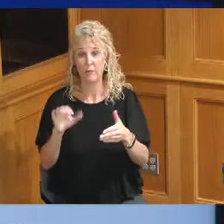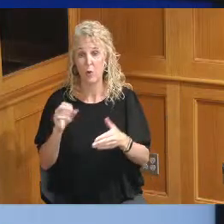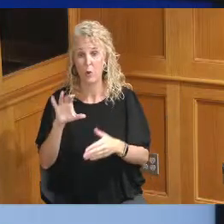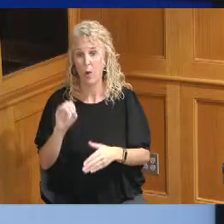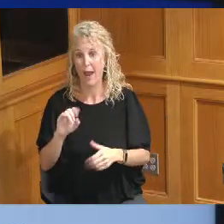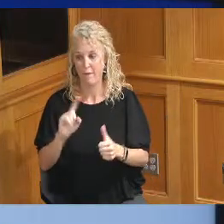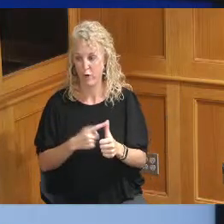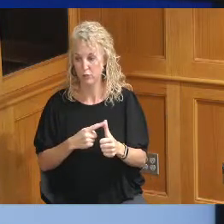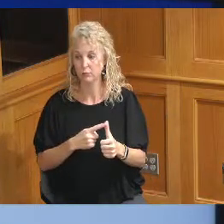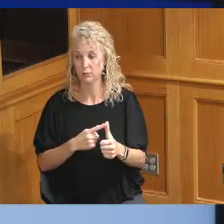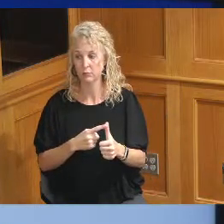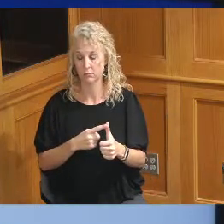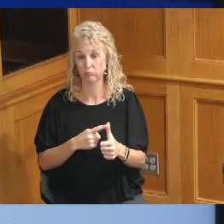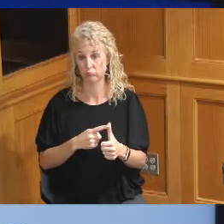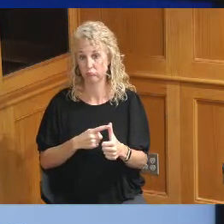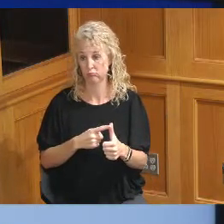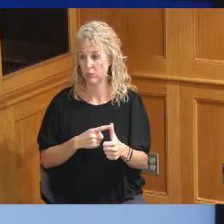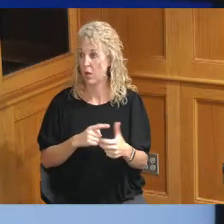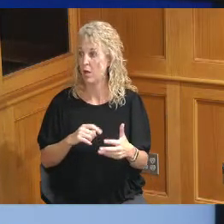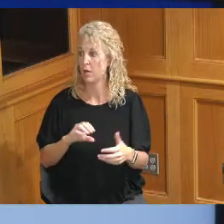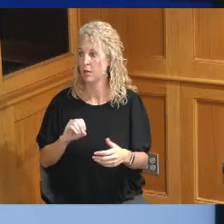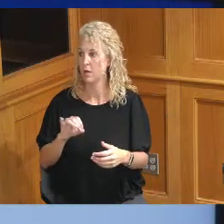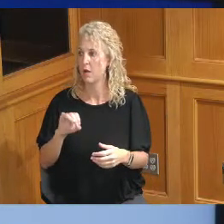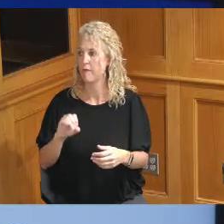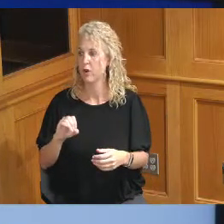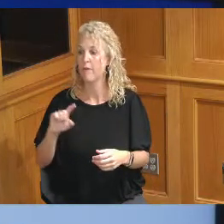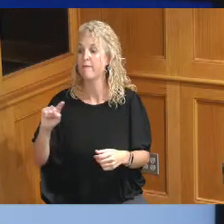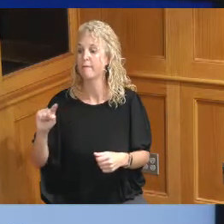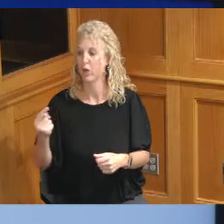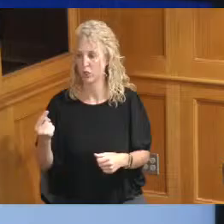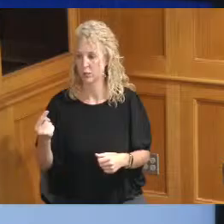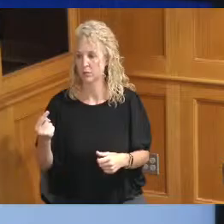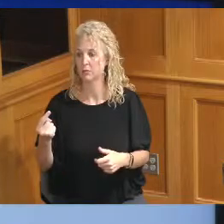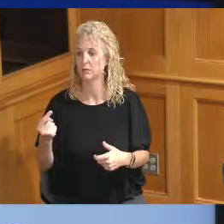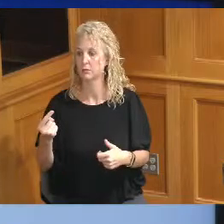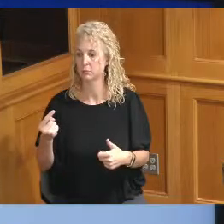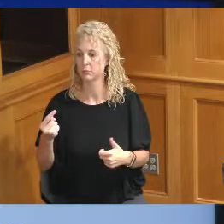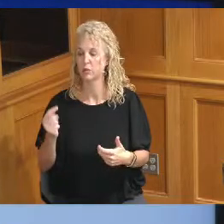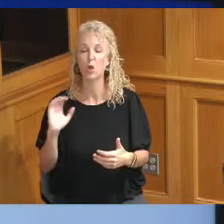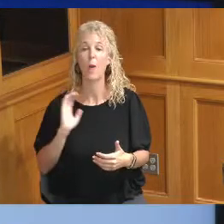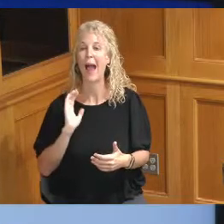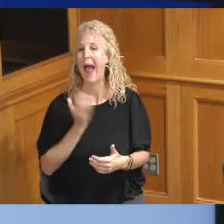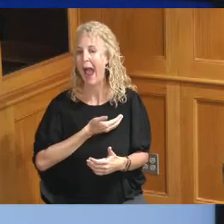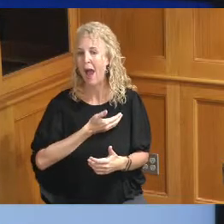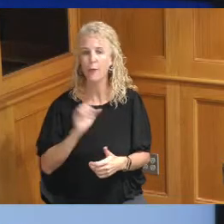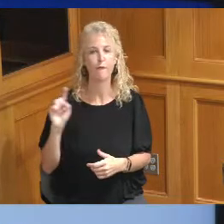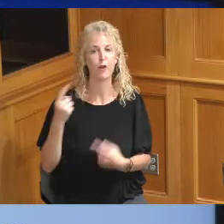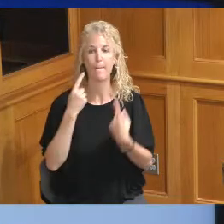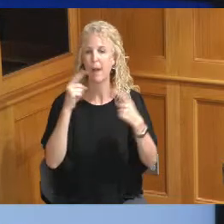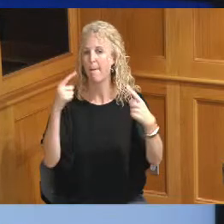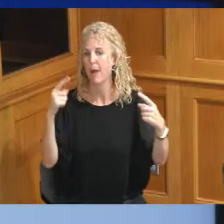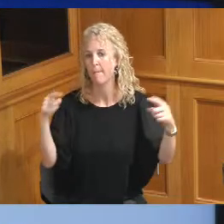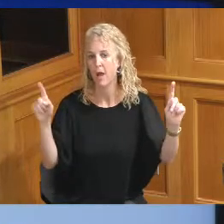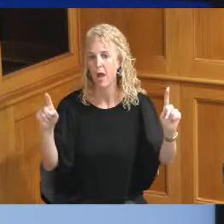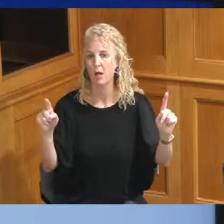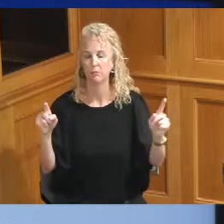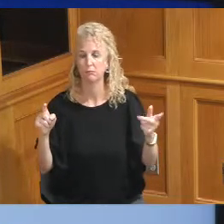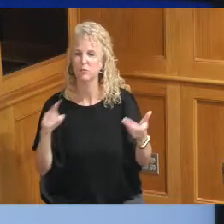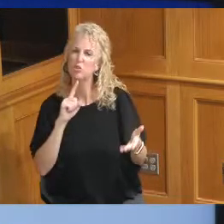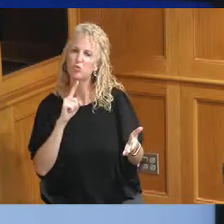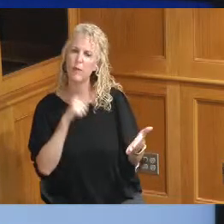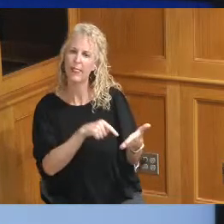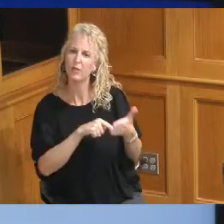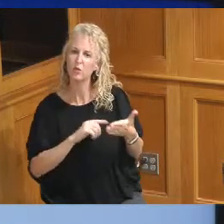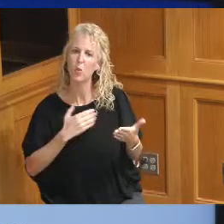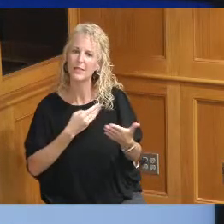We know that in September we're going to focus on sports and recreation. So this gives us a little bit more structure as to how we want to plan events,